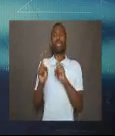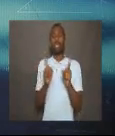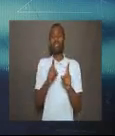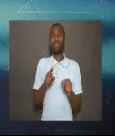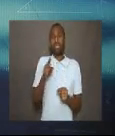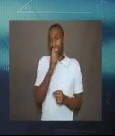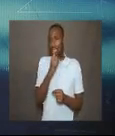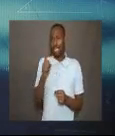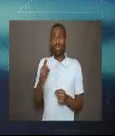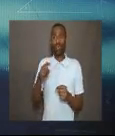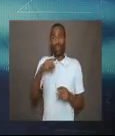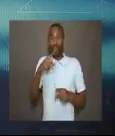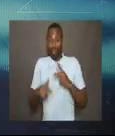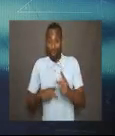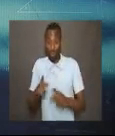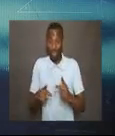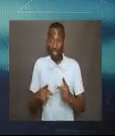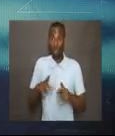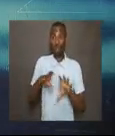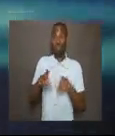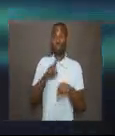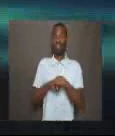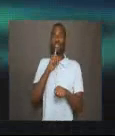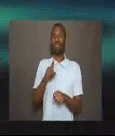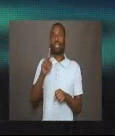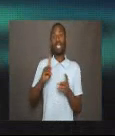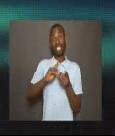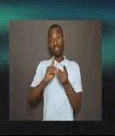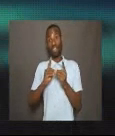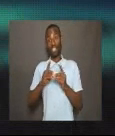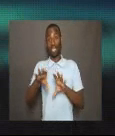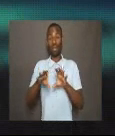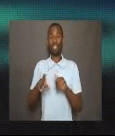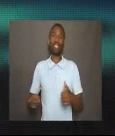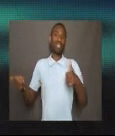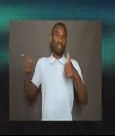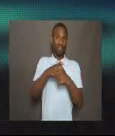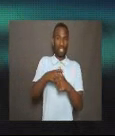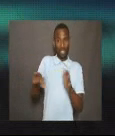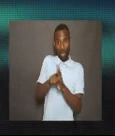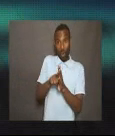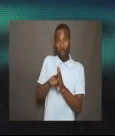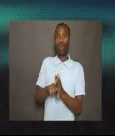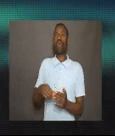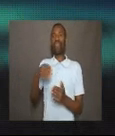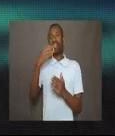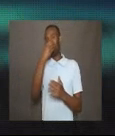takes place helps us to define the first law of